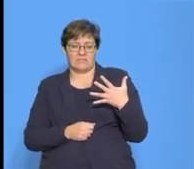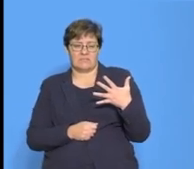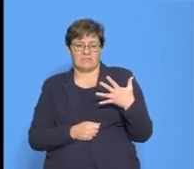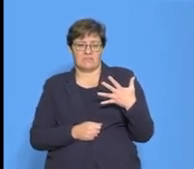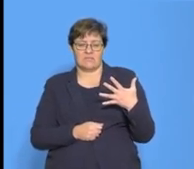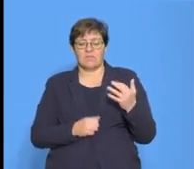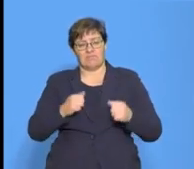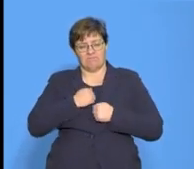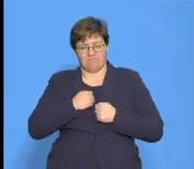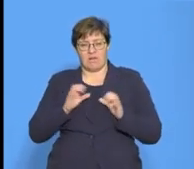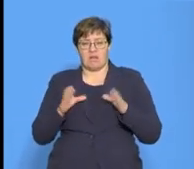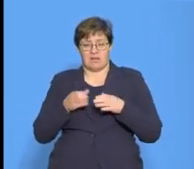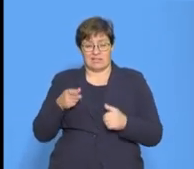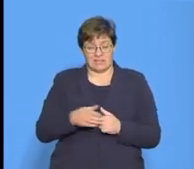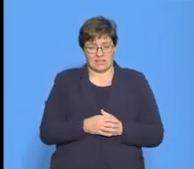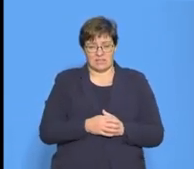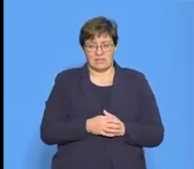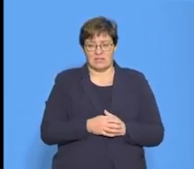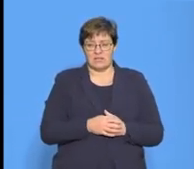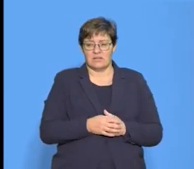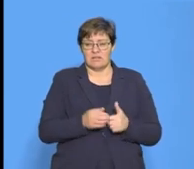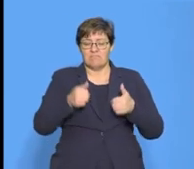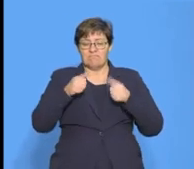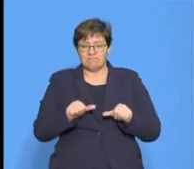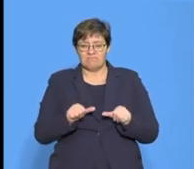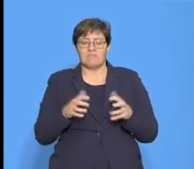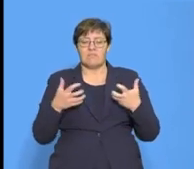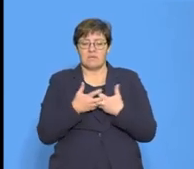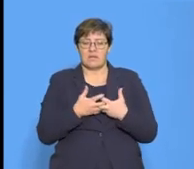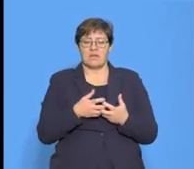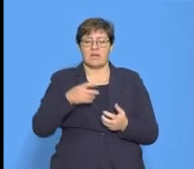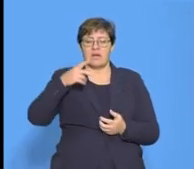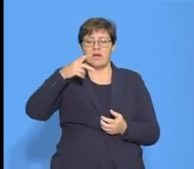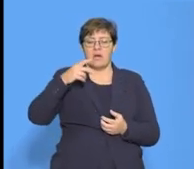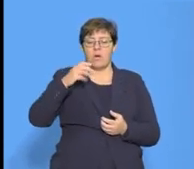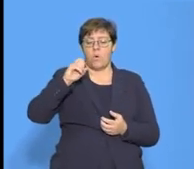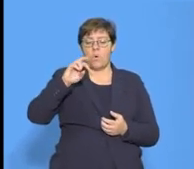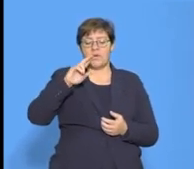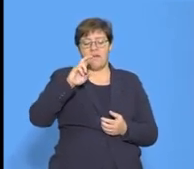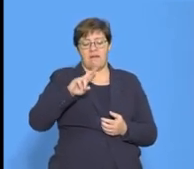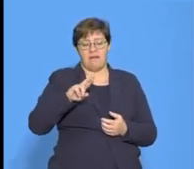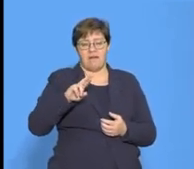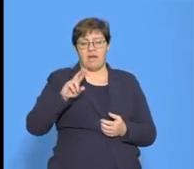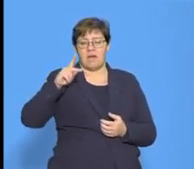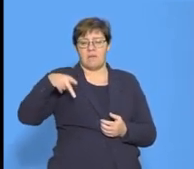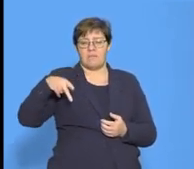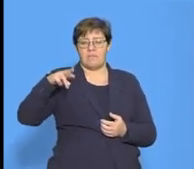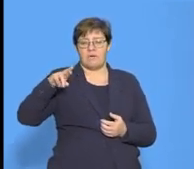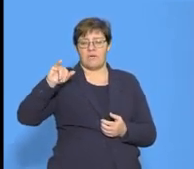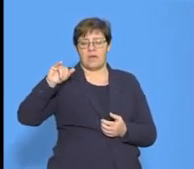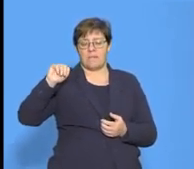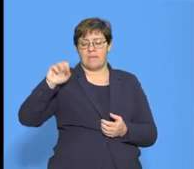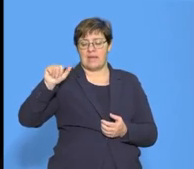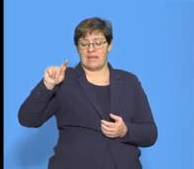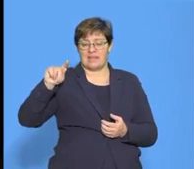so that's our class. Then we specifically fit into the order primates, as I mentioned previously.